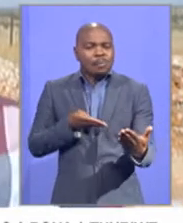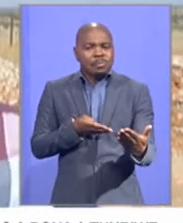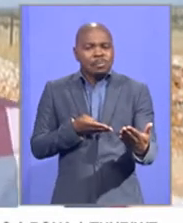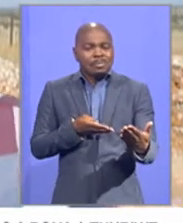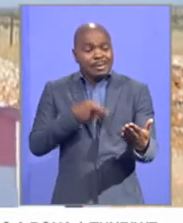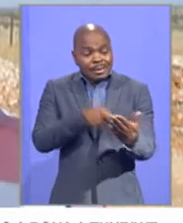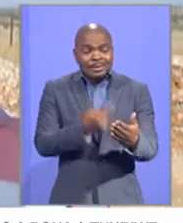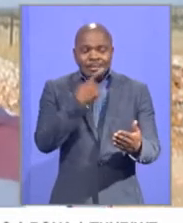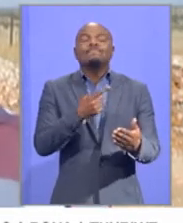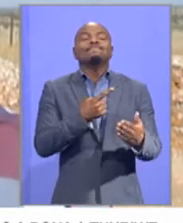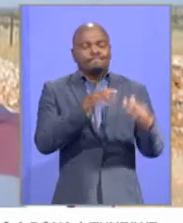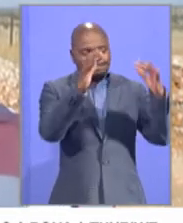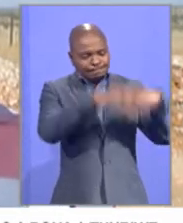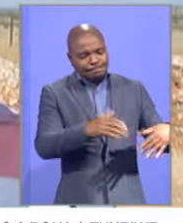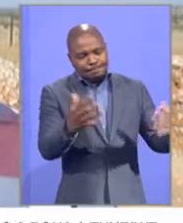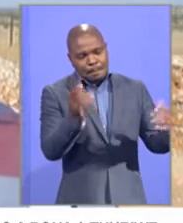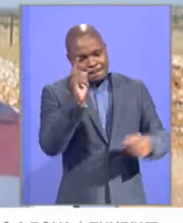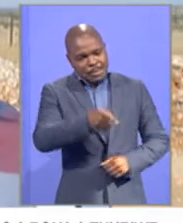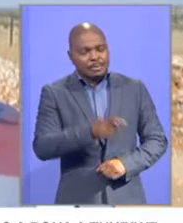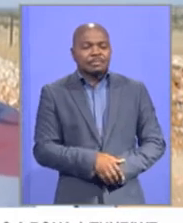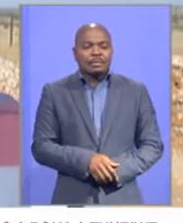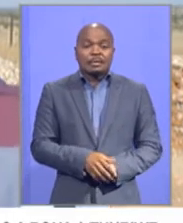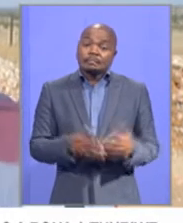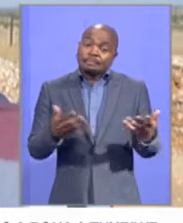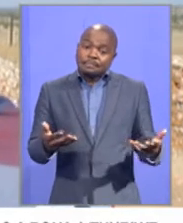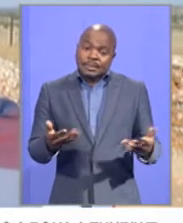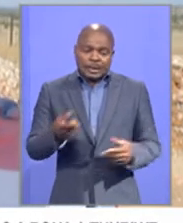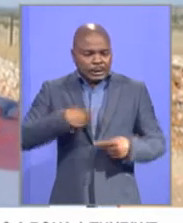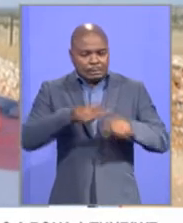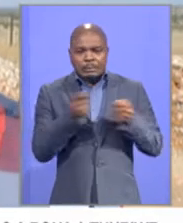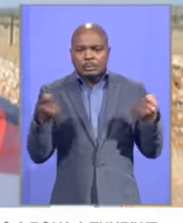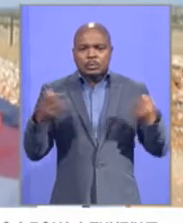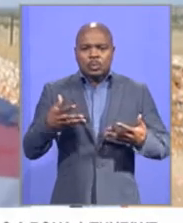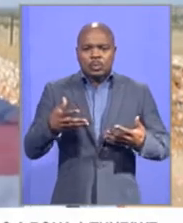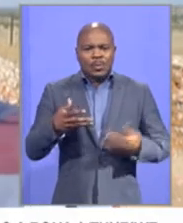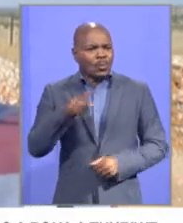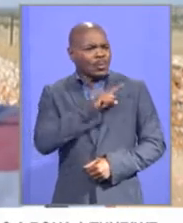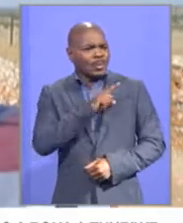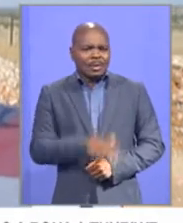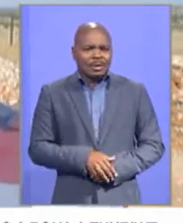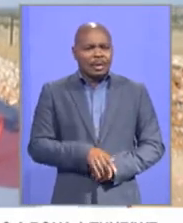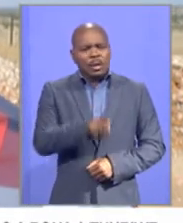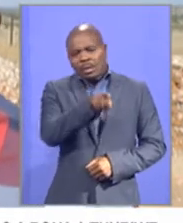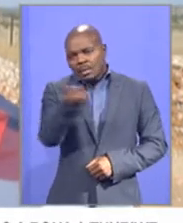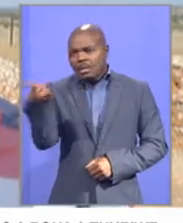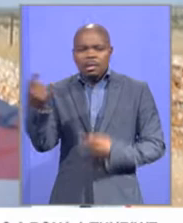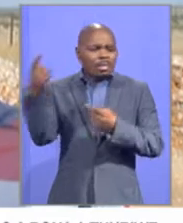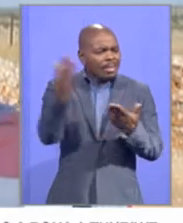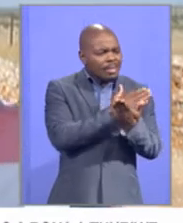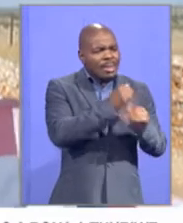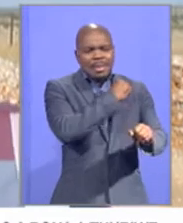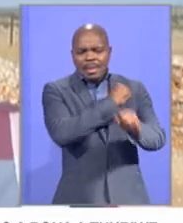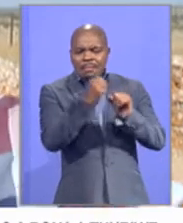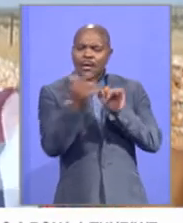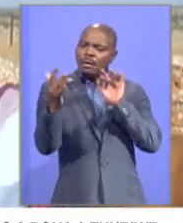fišwileng gore no ba santse ba thube akere. So we were surprised gore why ba sanke batla gore rena ba re engage